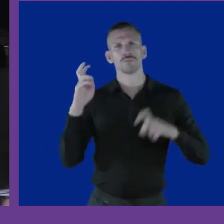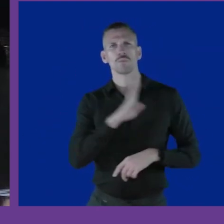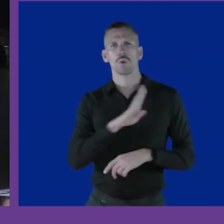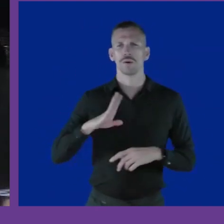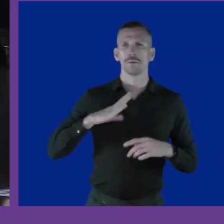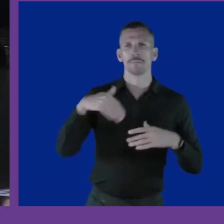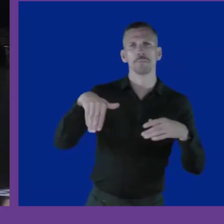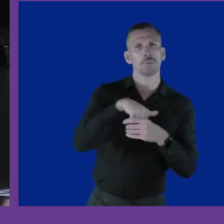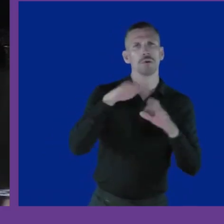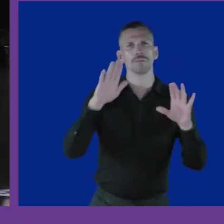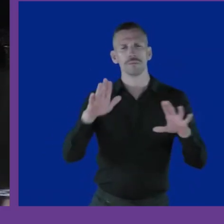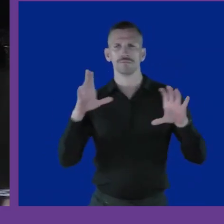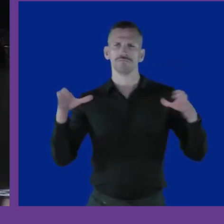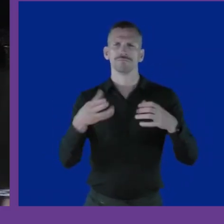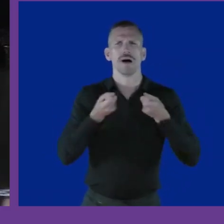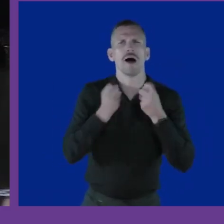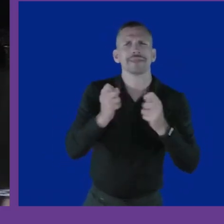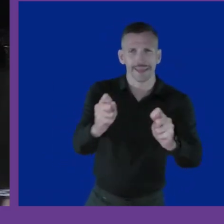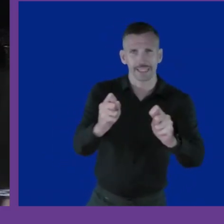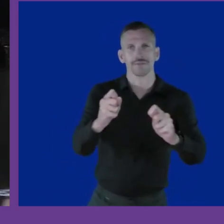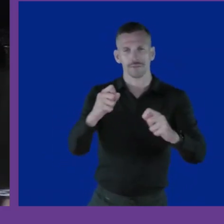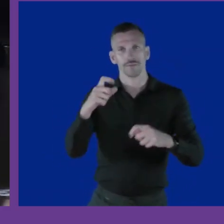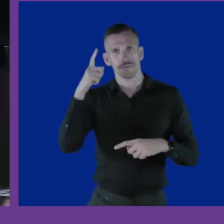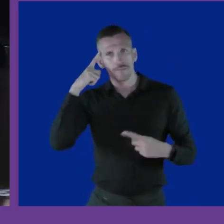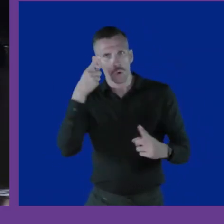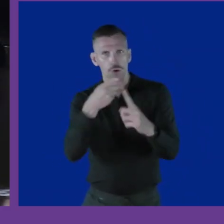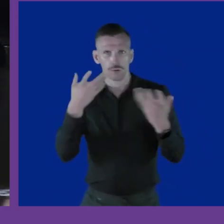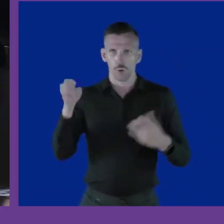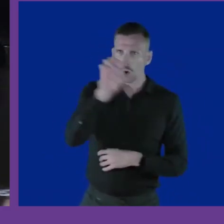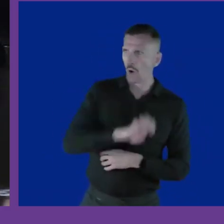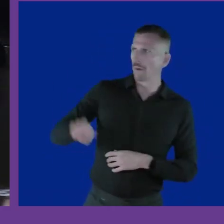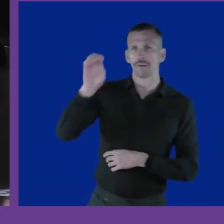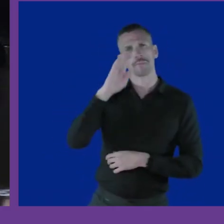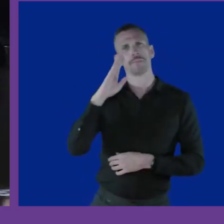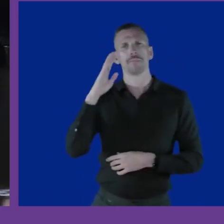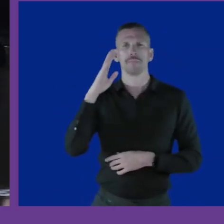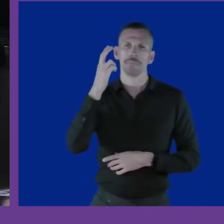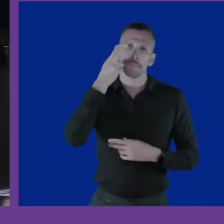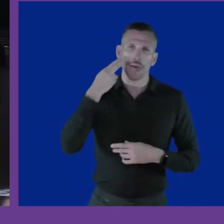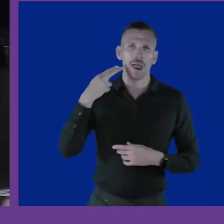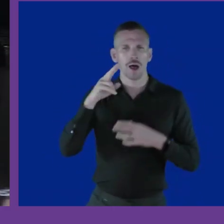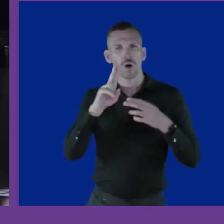this scope, I run my own consultancy on accessibility as well. So what we've been worried about is